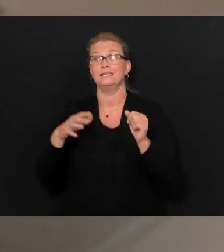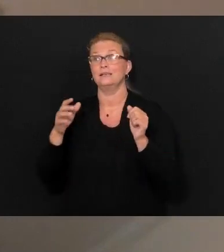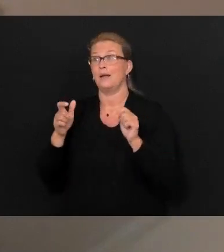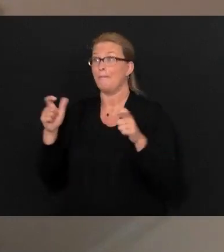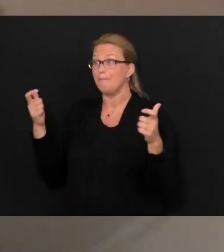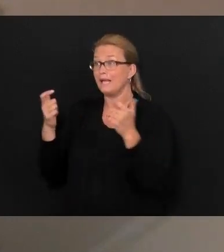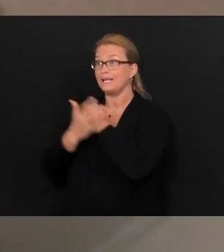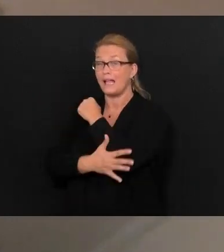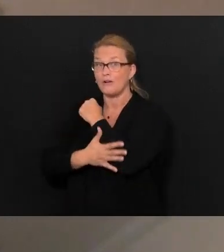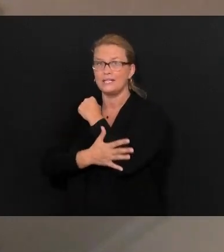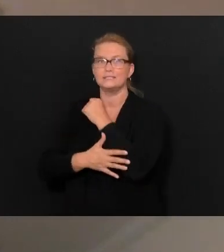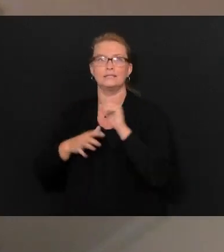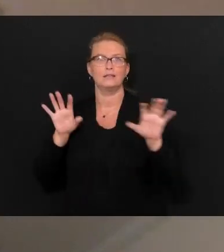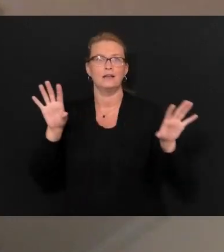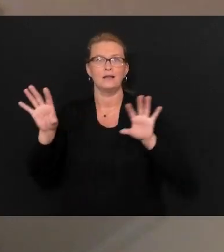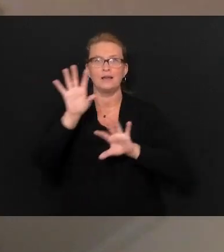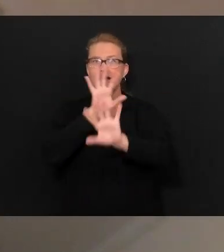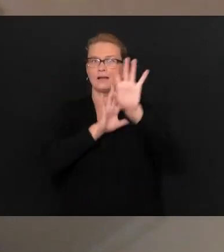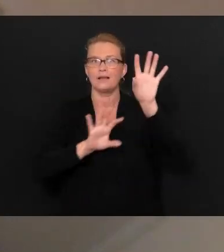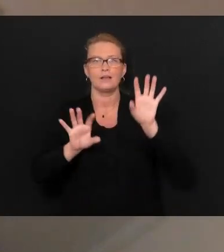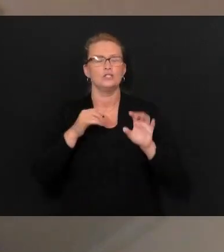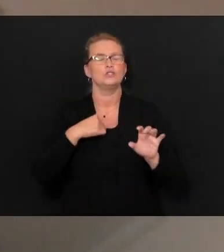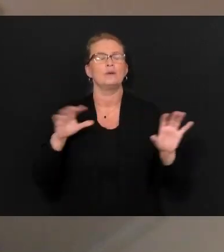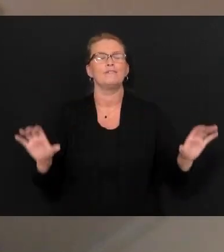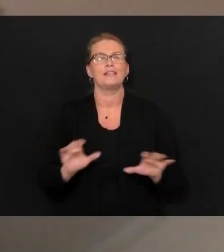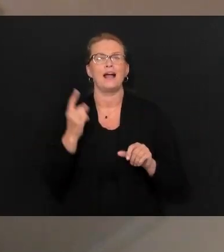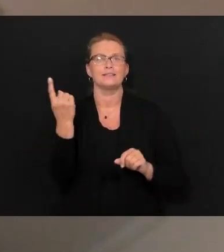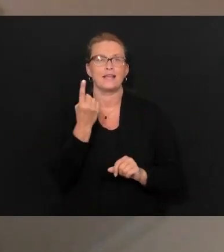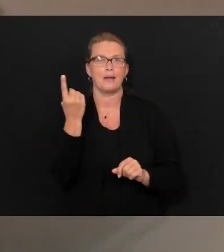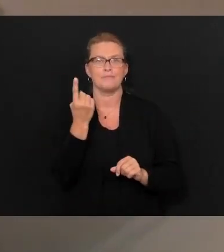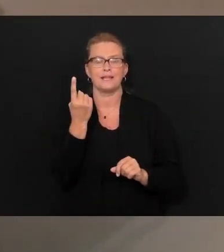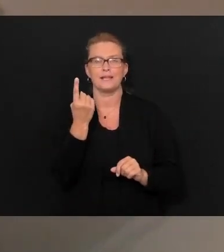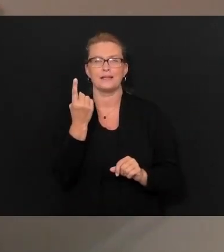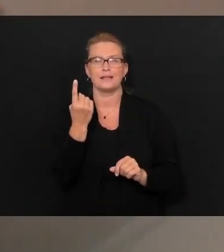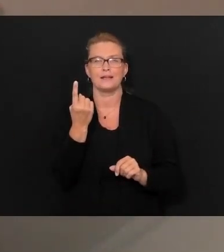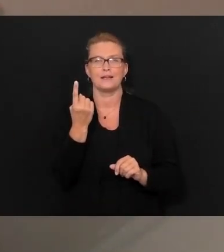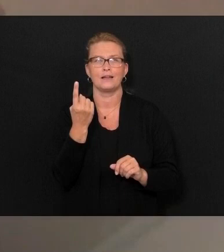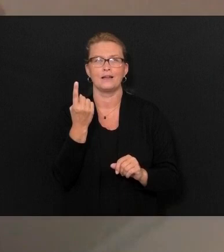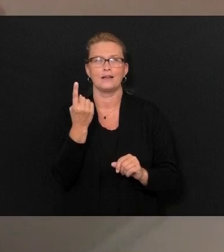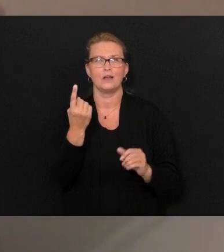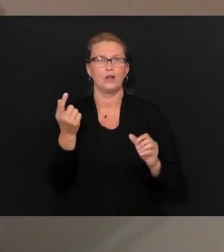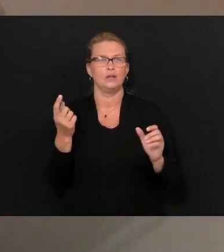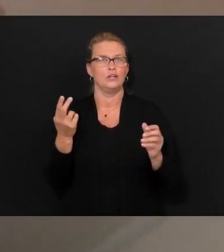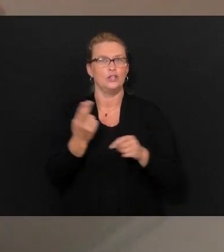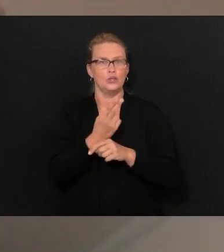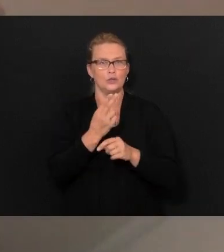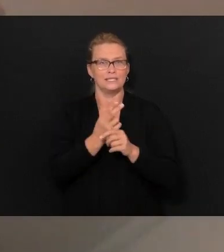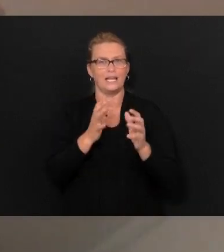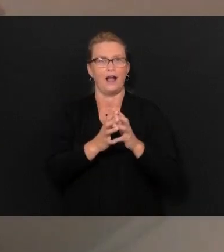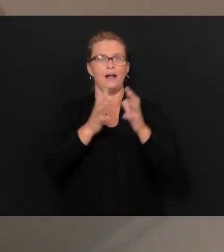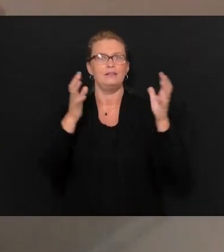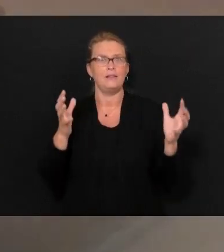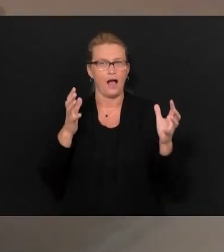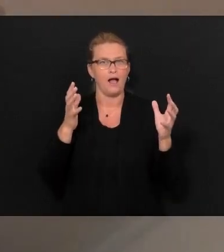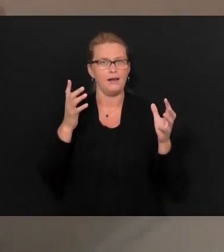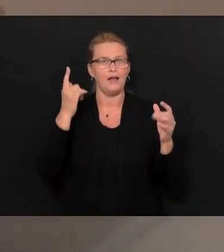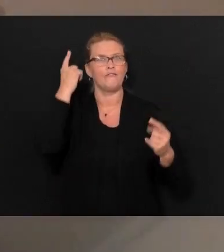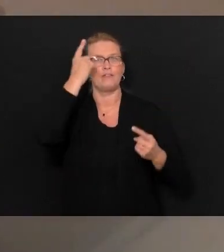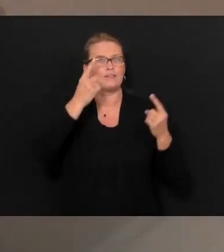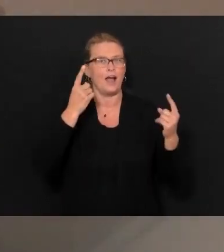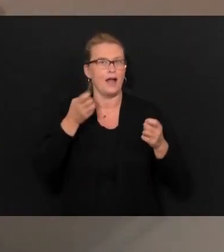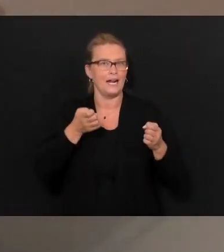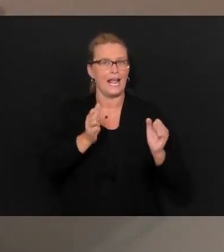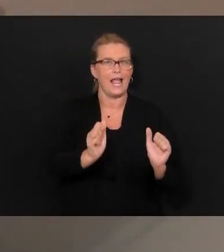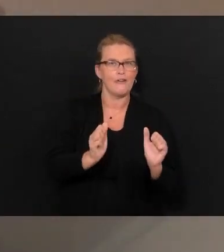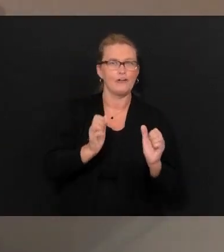population counties. So we've really done something, with a lot of thought and a lot of effort and a lot